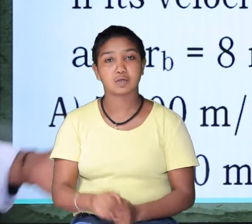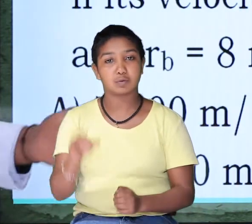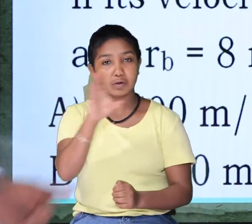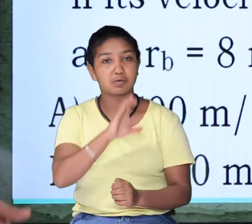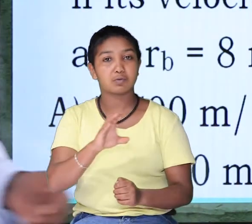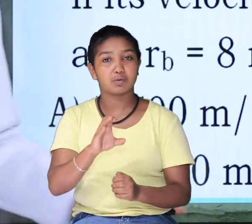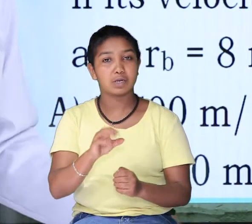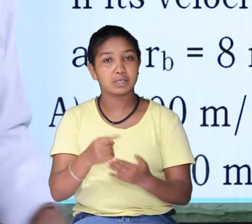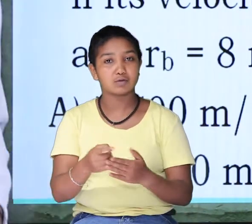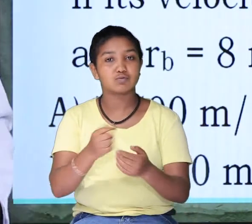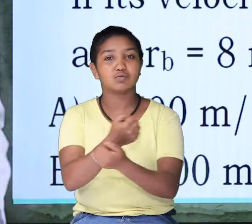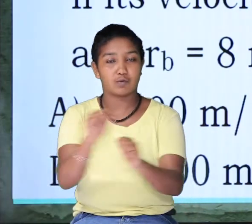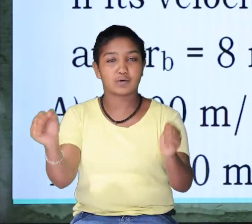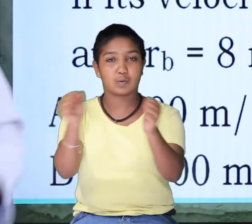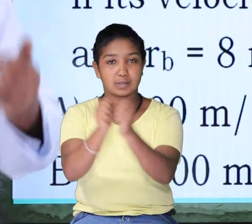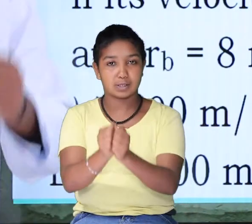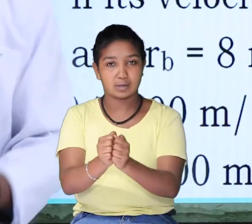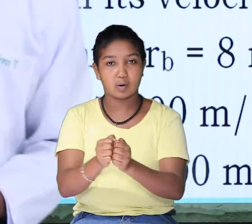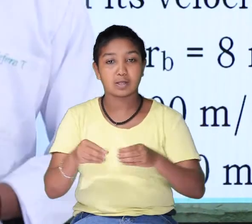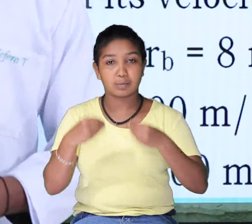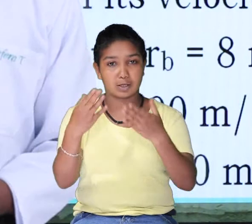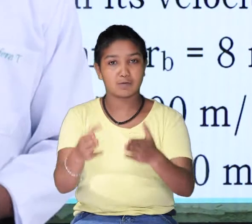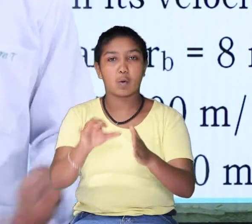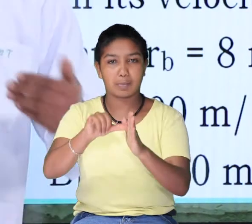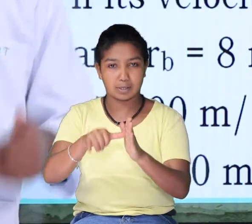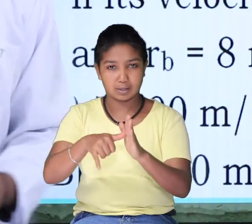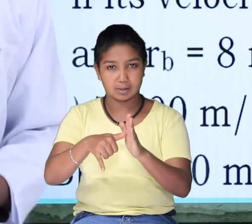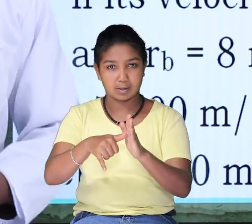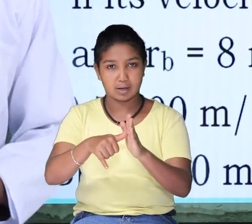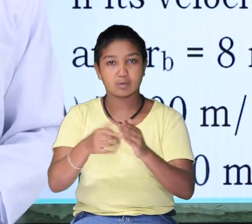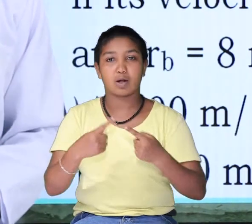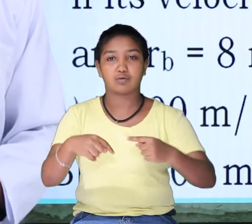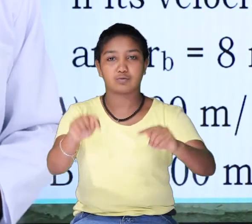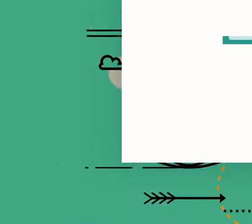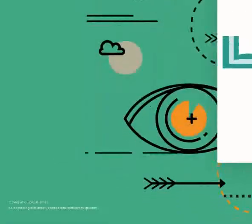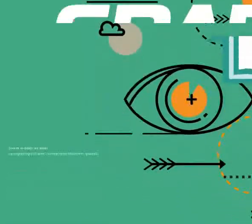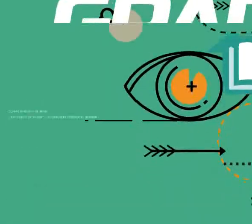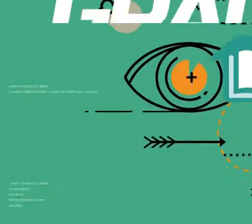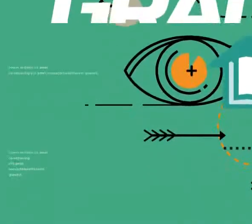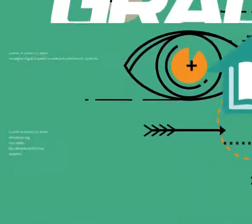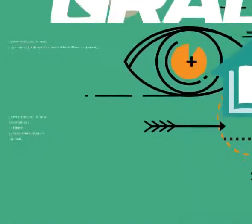let's try to solve it together, or let me give you a minute, then you will try to solve it together.